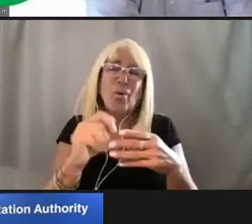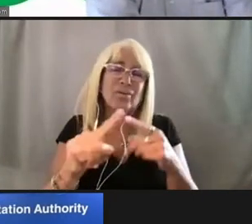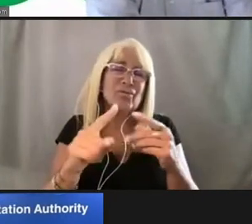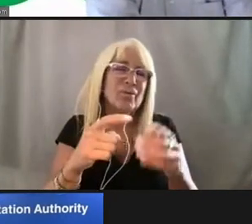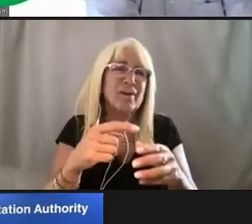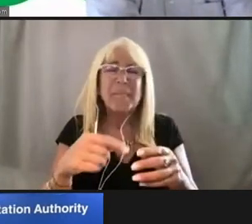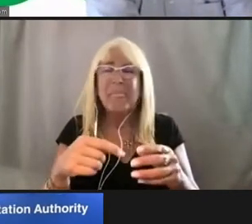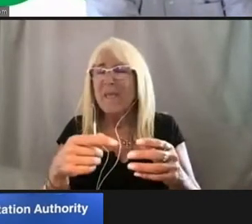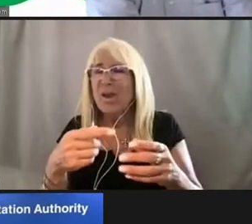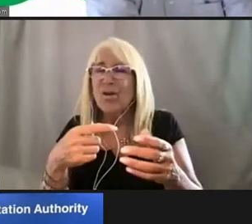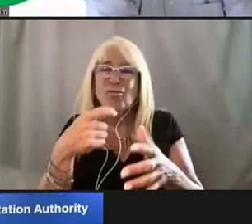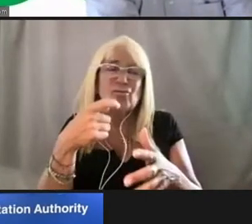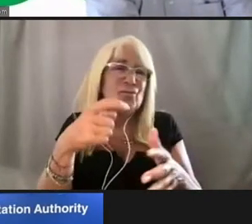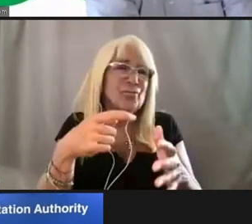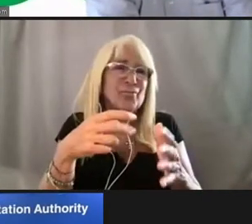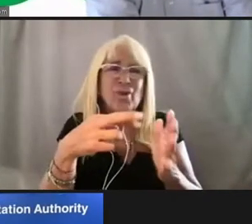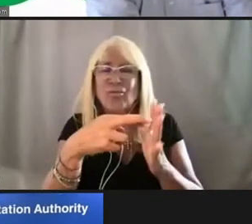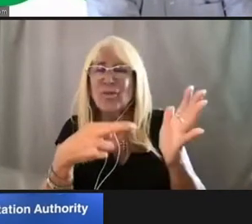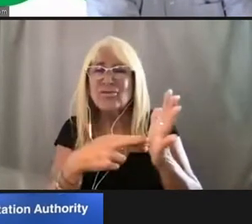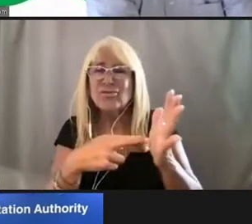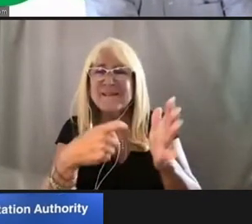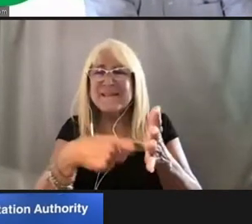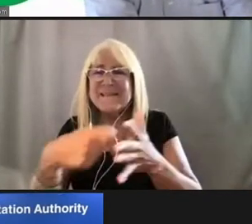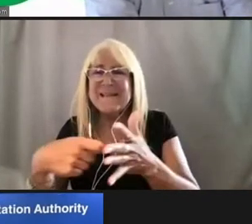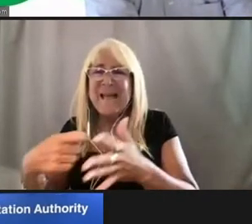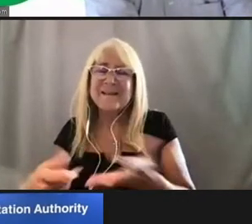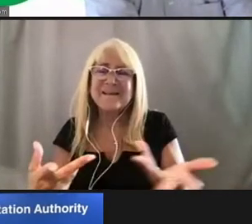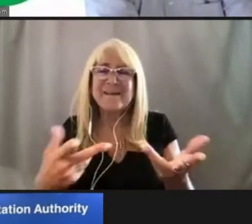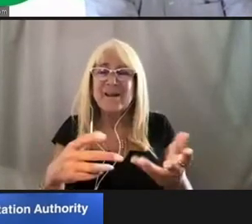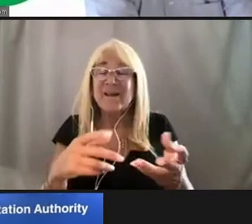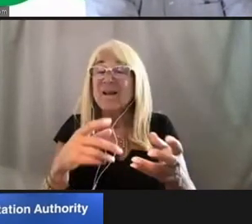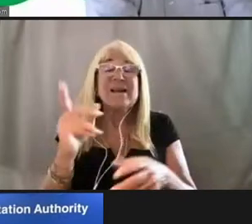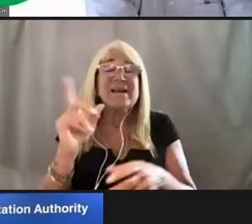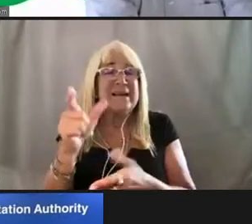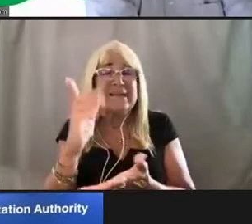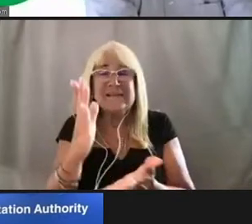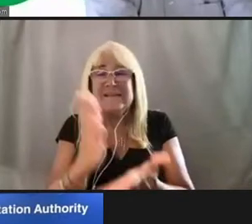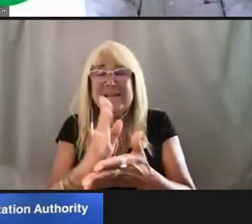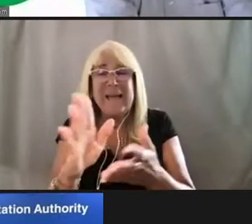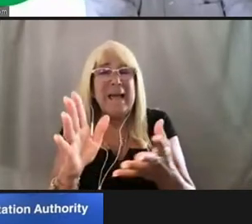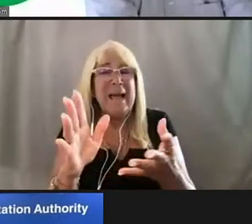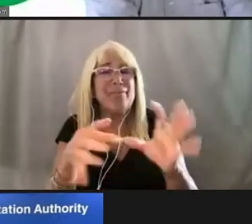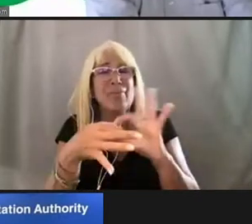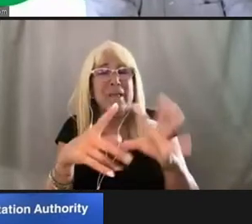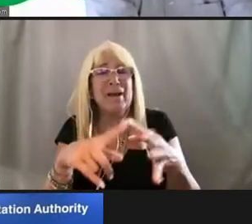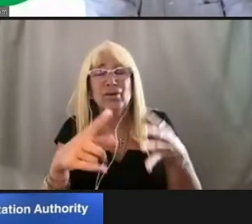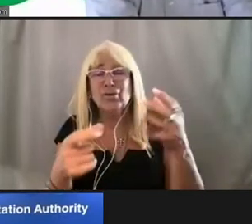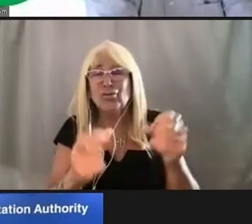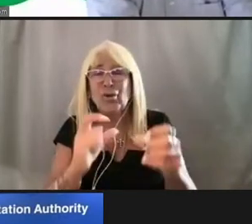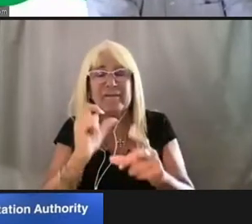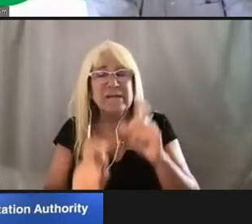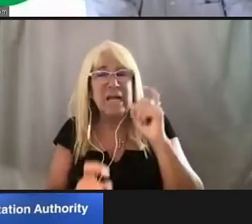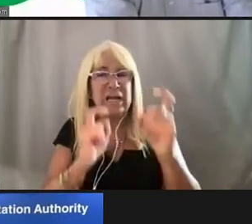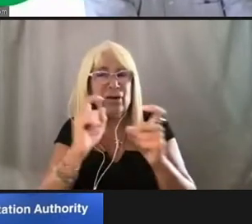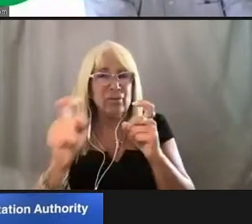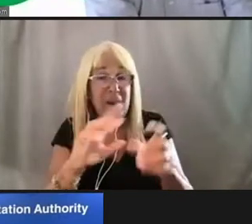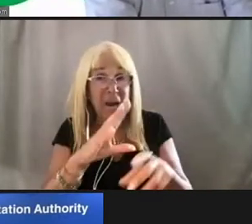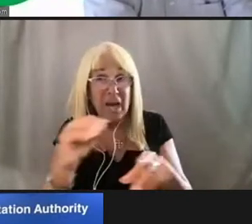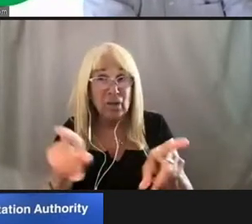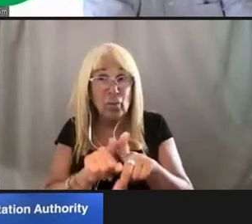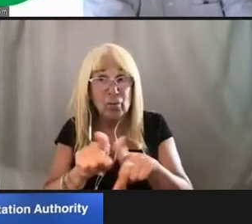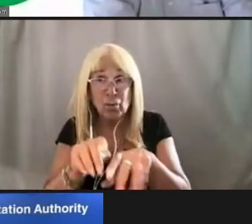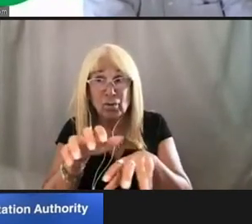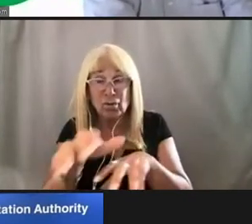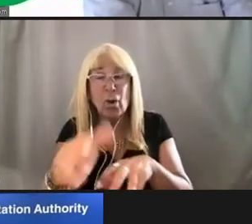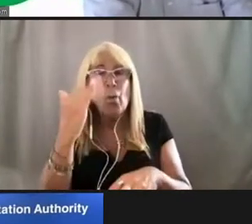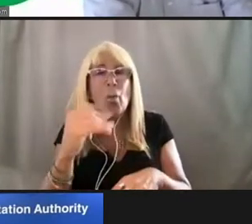truly the the rhetoric should stop about drivers not contributing and if this is truly about congestion as well why are there tolls on the road